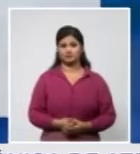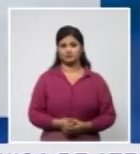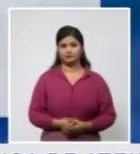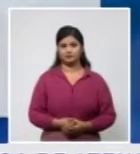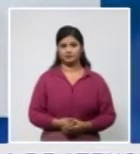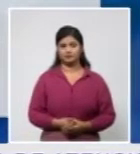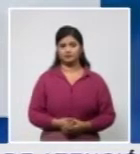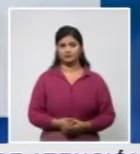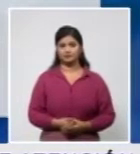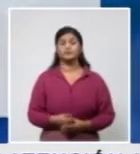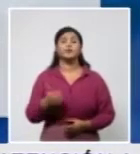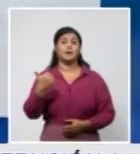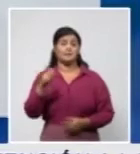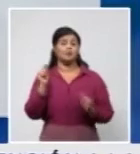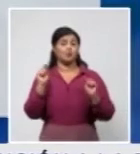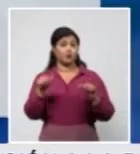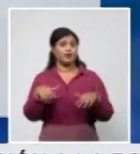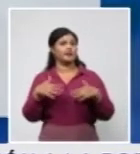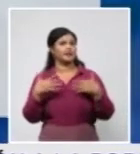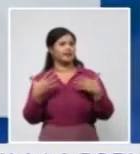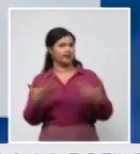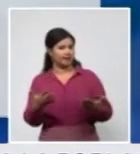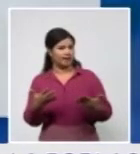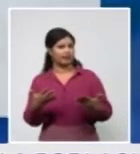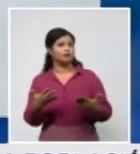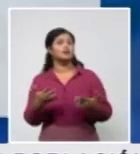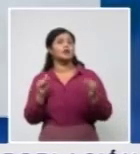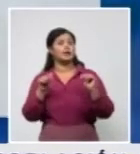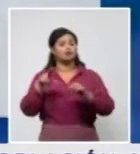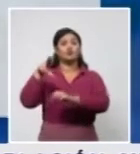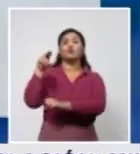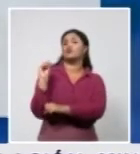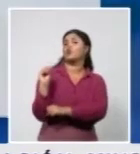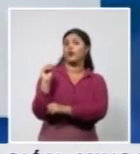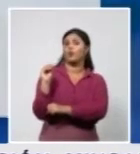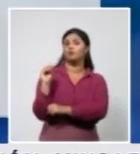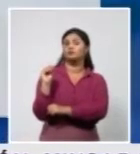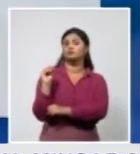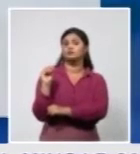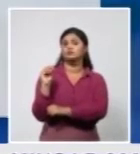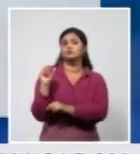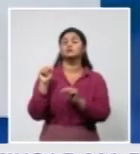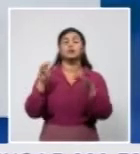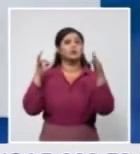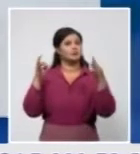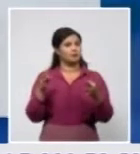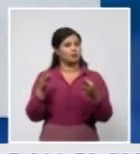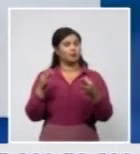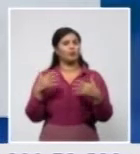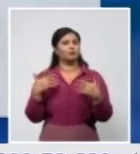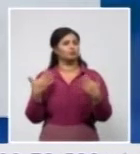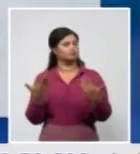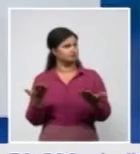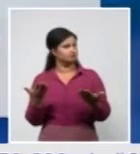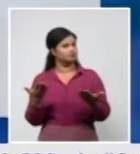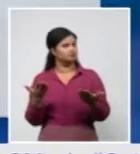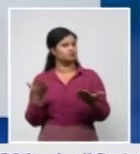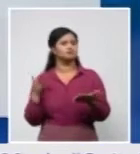case is from Habana del Este, linked to a previous outbreak there, and 1 is from